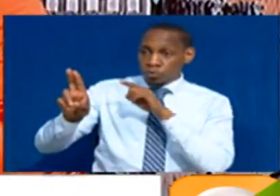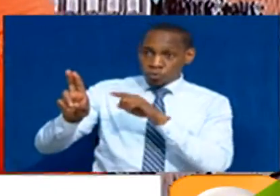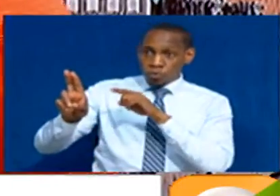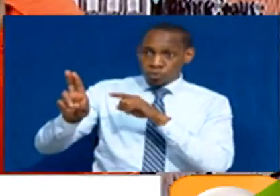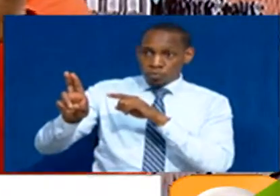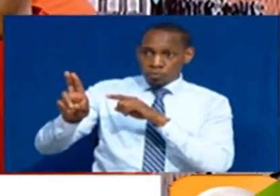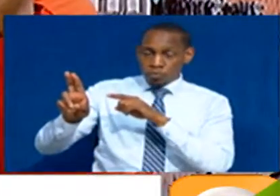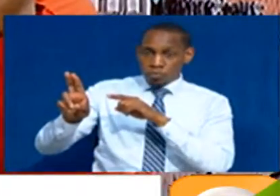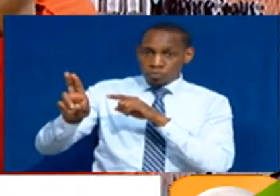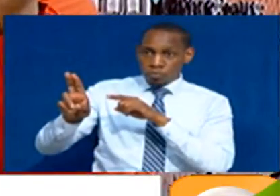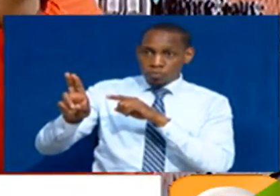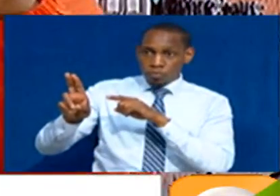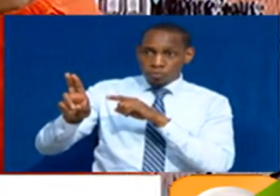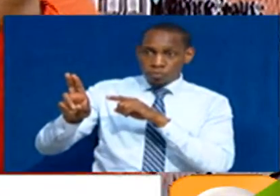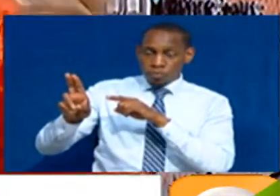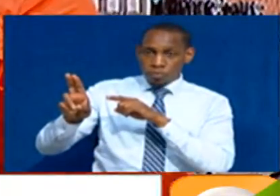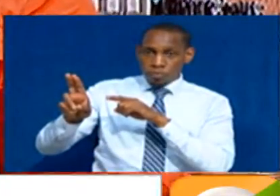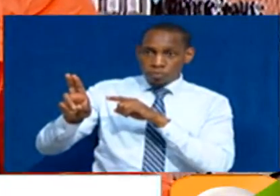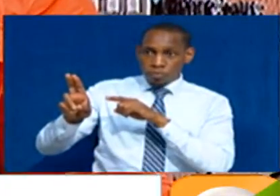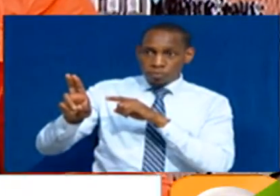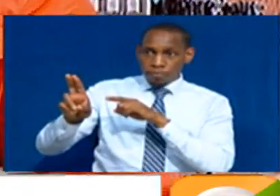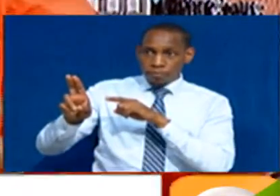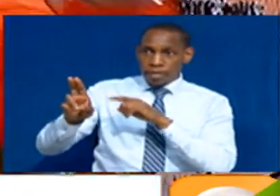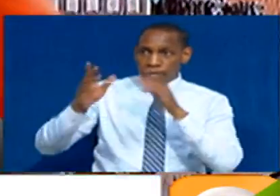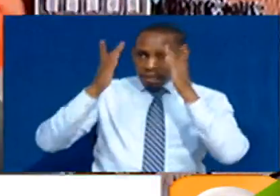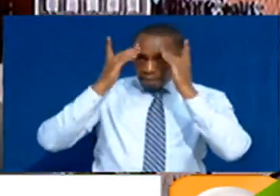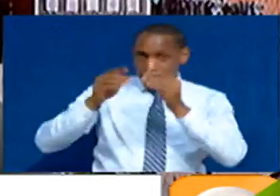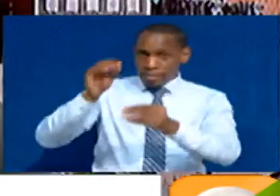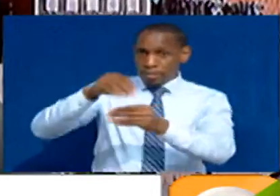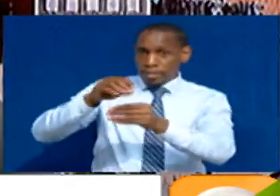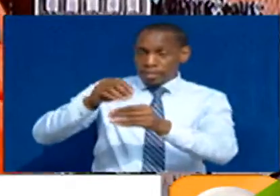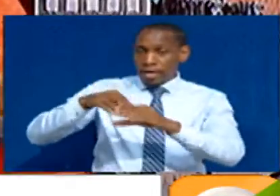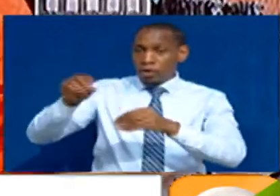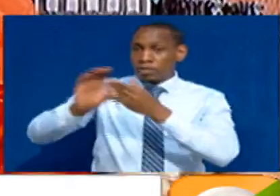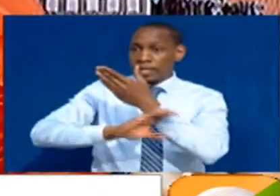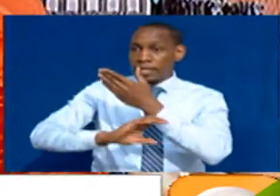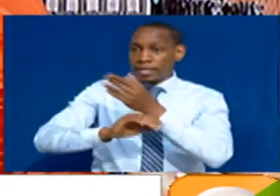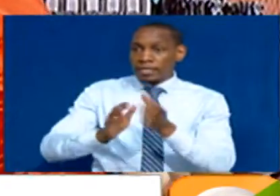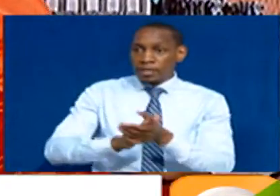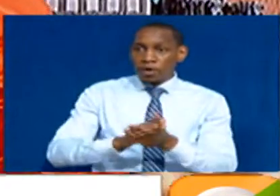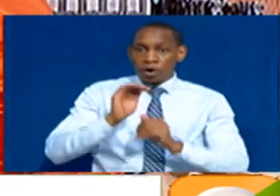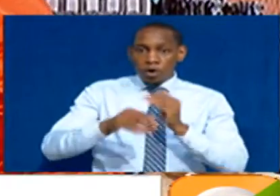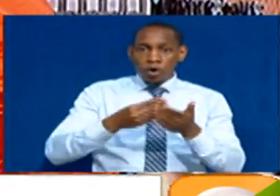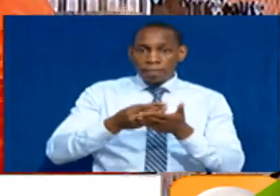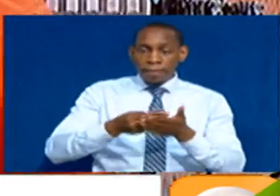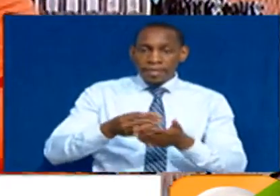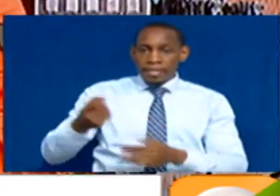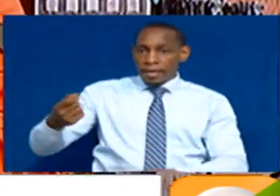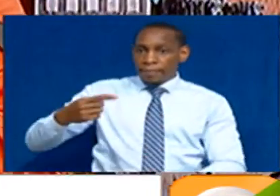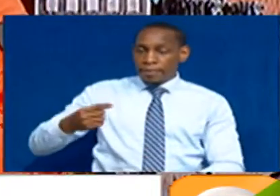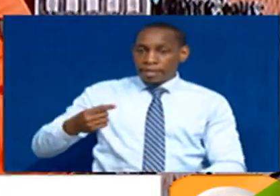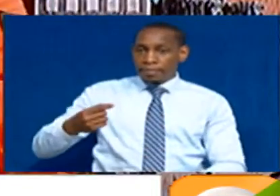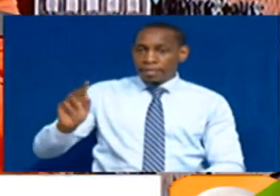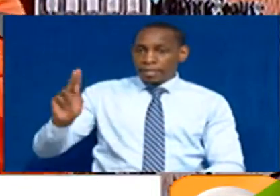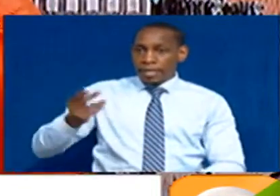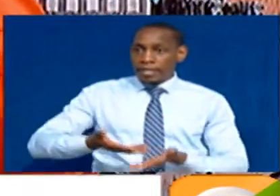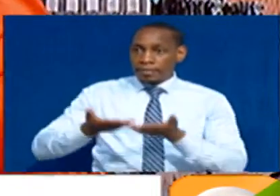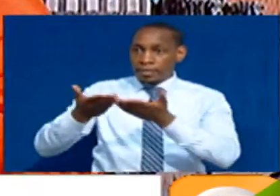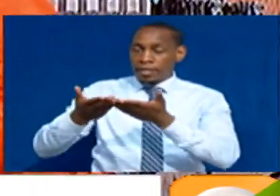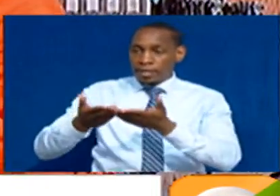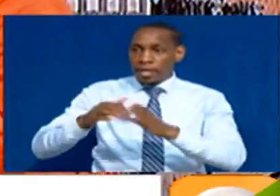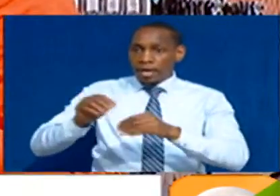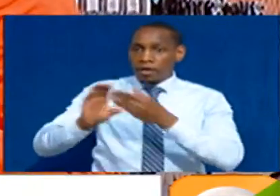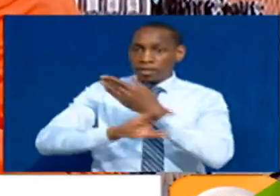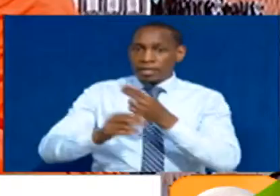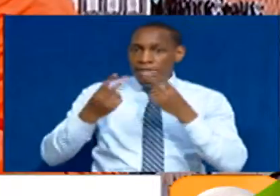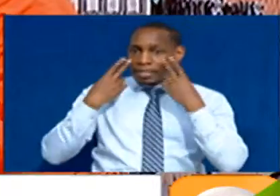Kenyatta has, you know, decided to invest abroad, take all the money that he has earned in Kenya abroad. In fact, the only